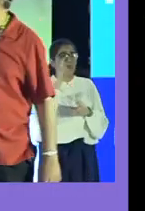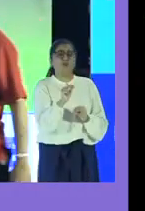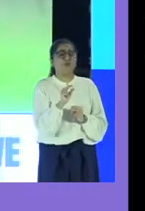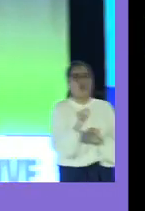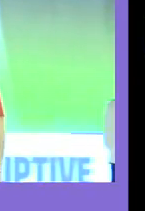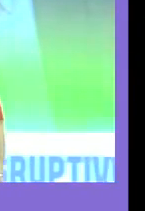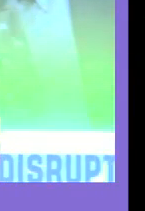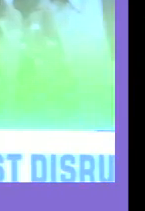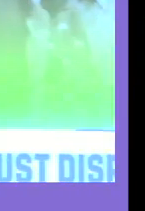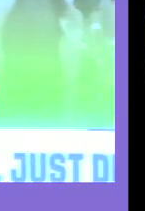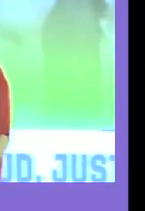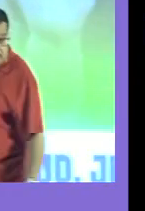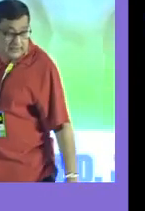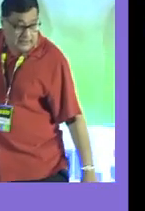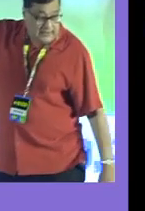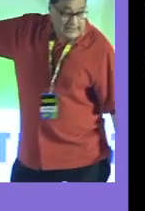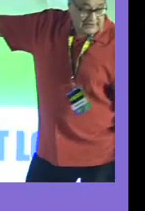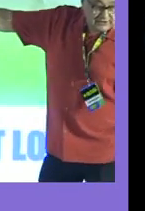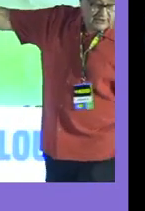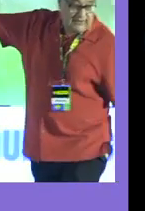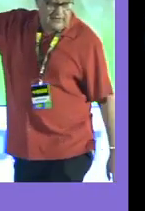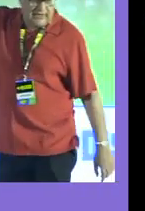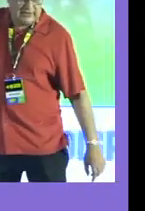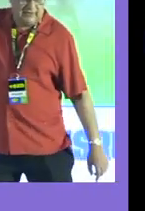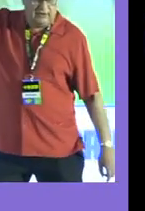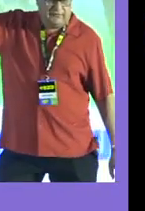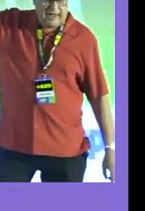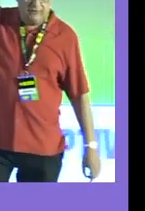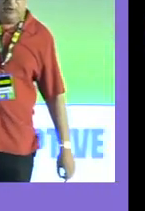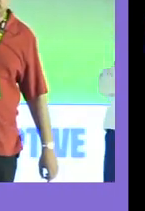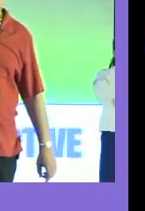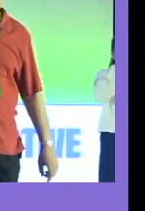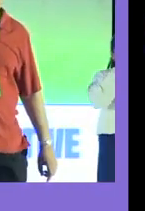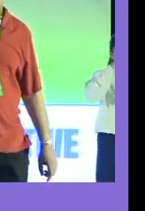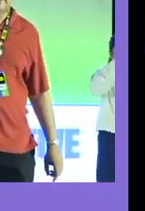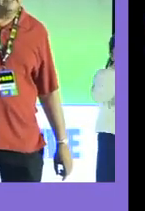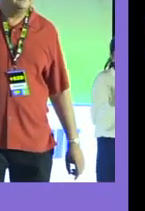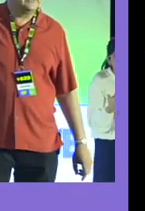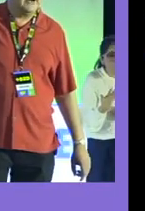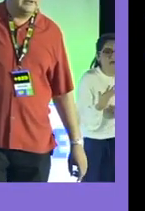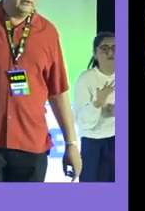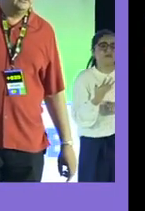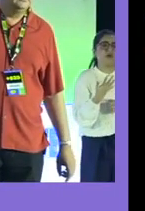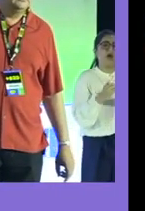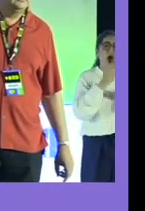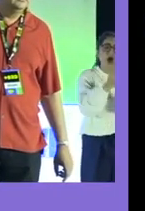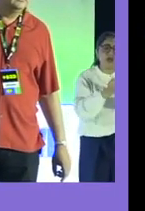right? 1959, 1967, 1975, you can see sort of that